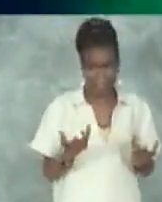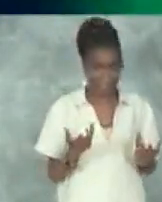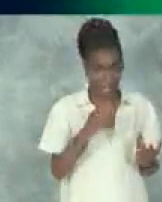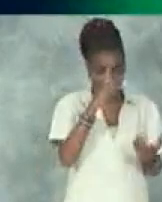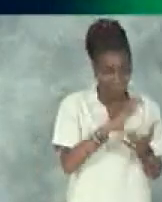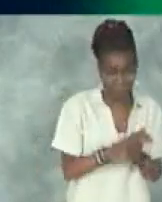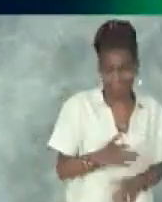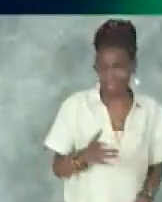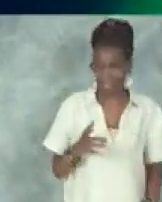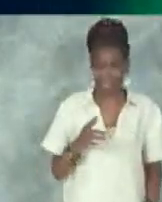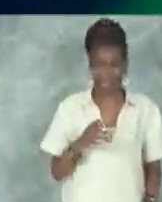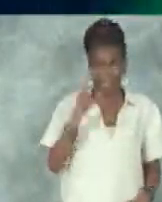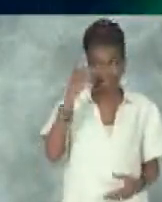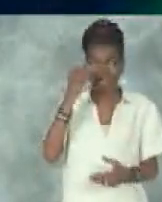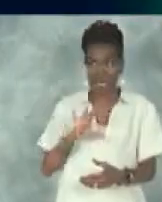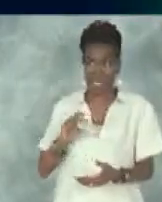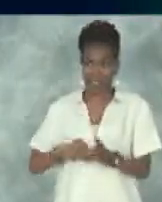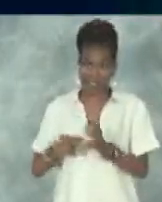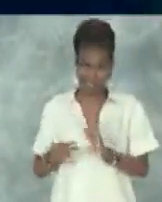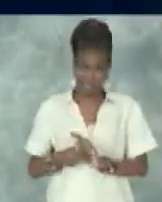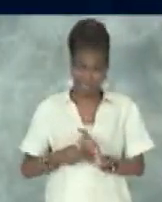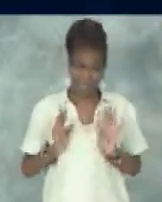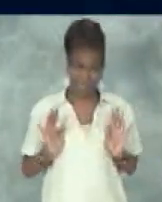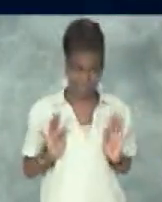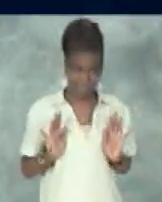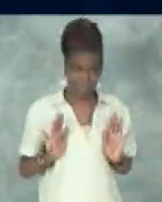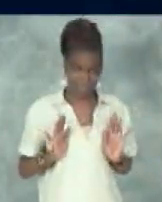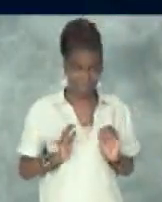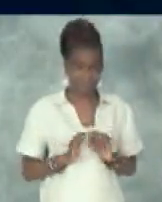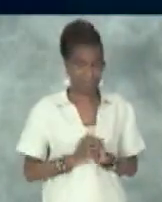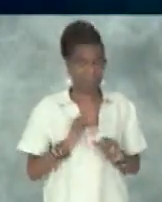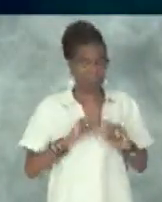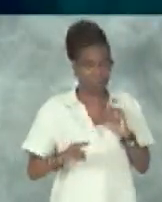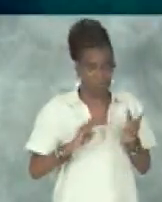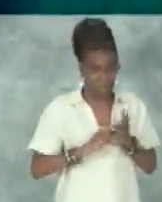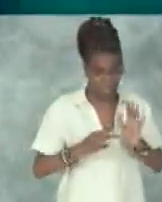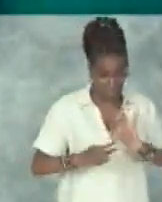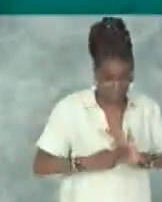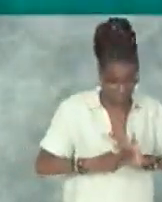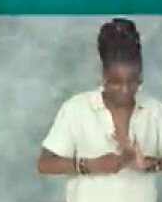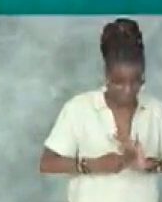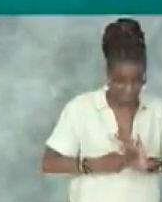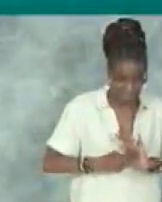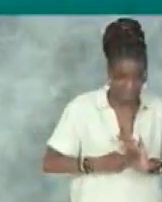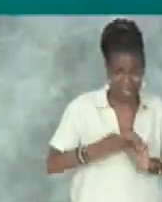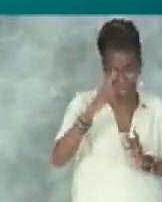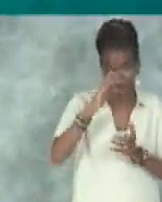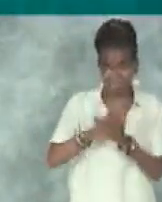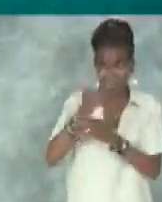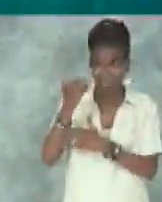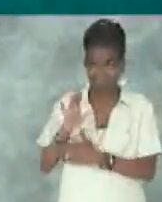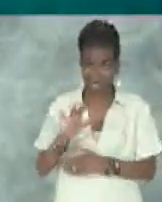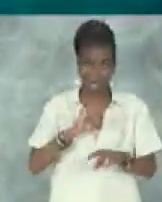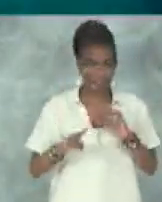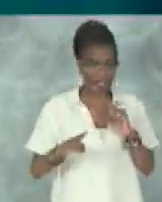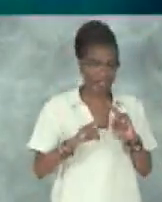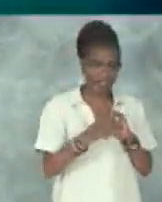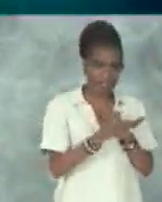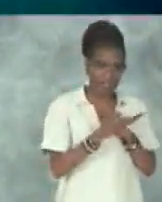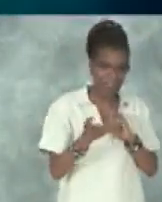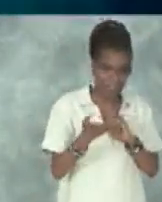believing God, but let me back on up. That's not what I'm saying. What I'm saying is that the